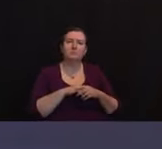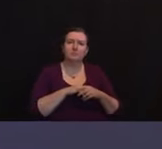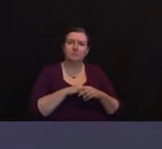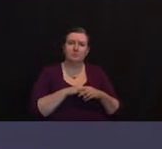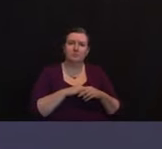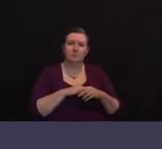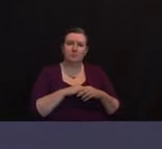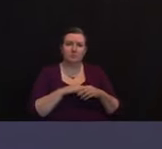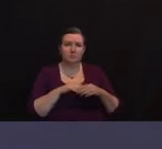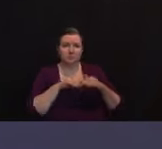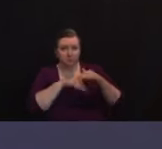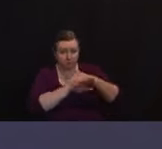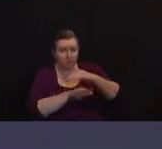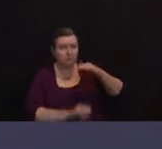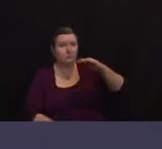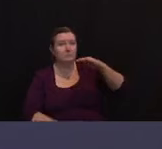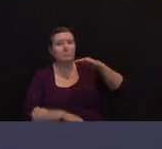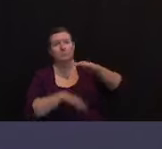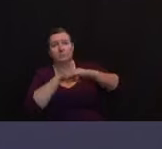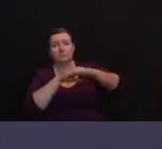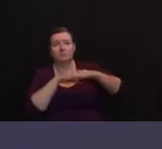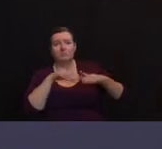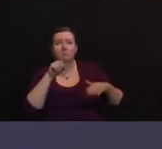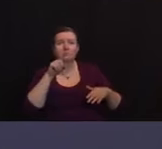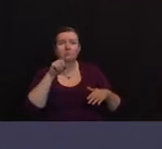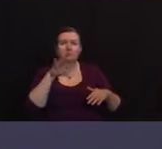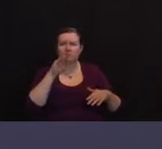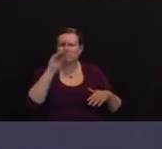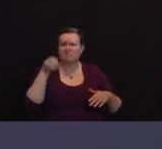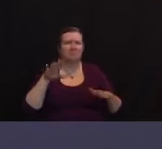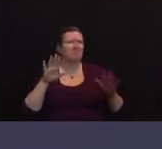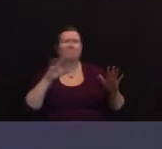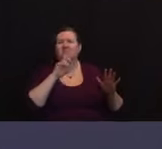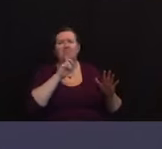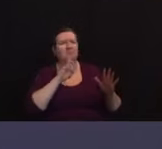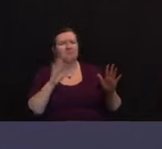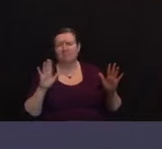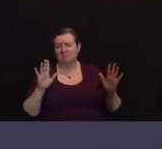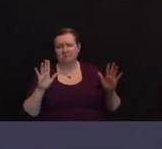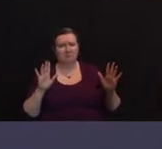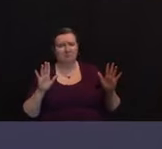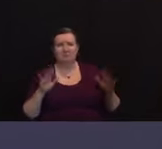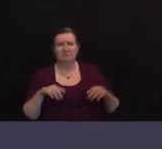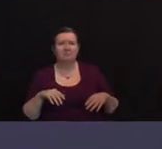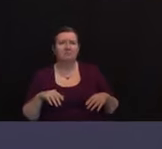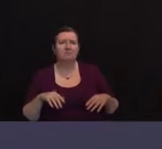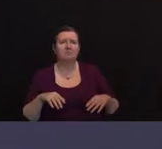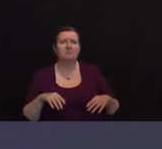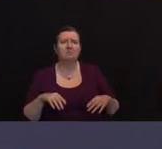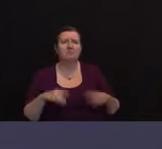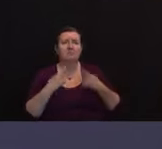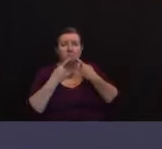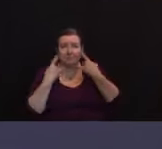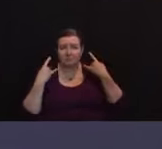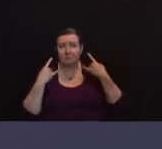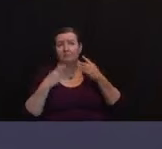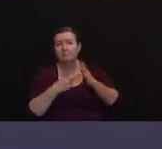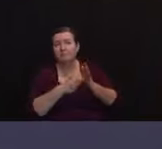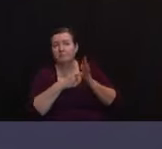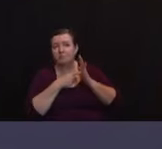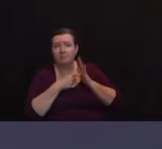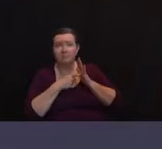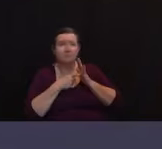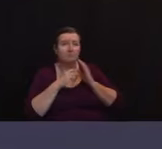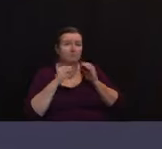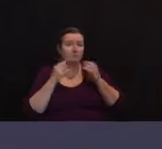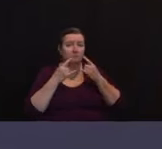and they've been especially critical of lack of mask mandates, especially indoors. And so I think plus or minus, we will continue to do